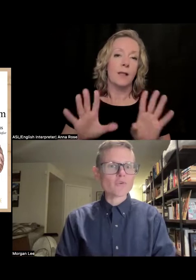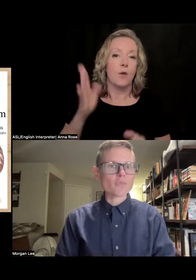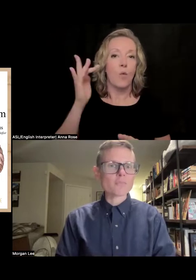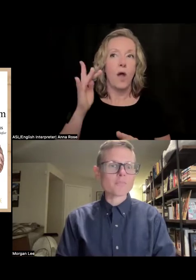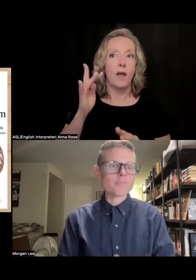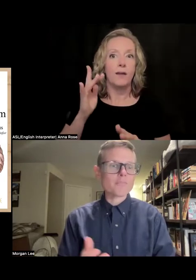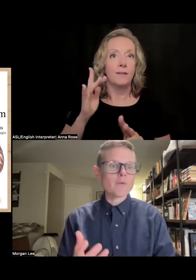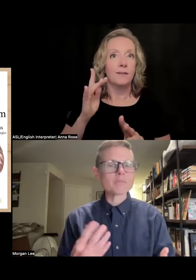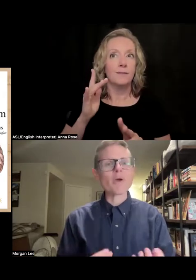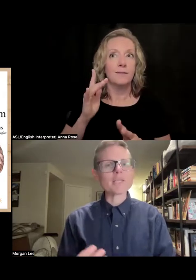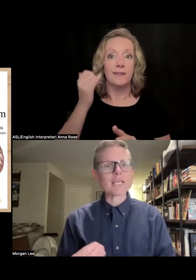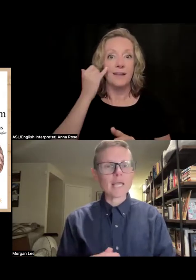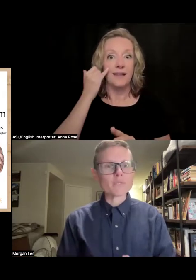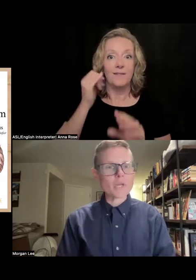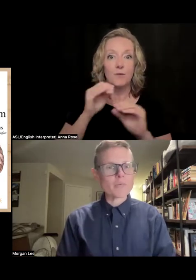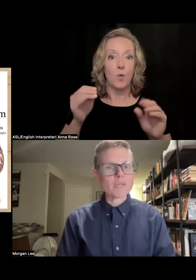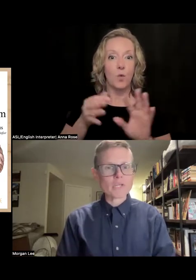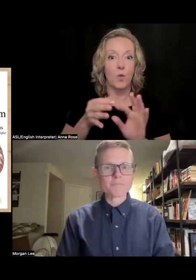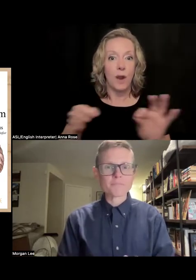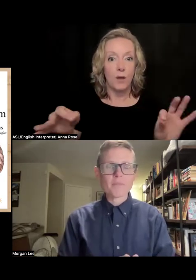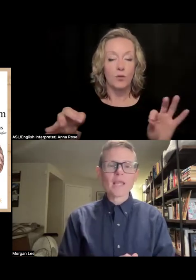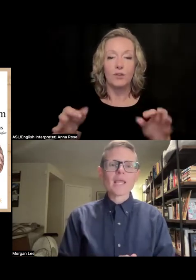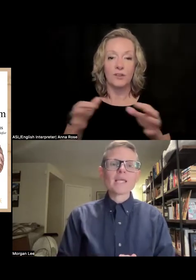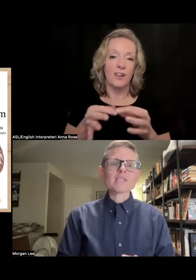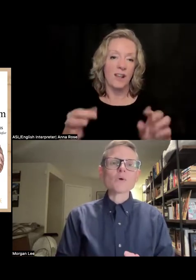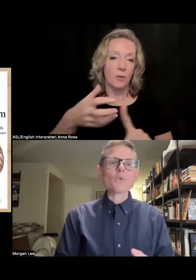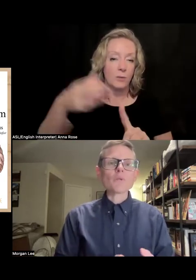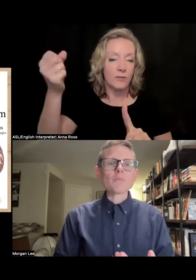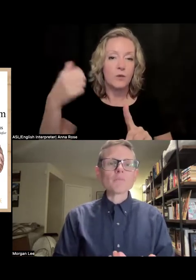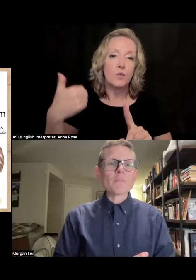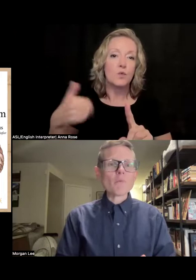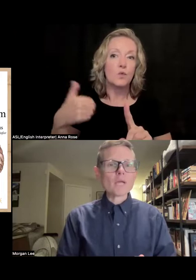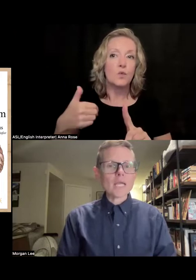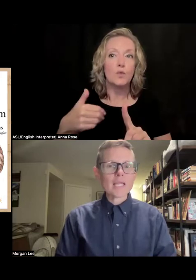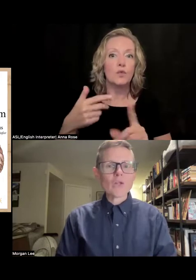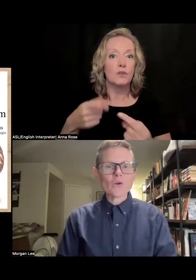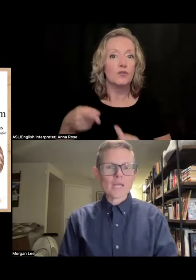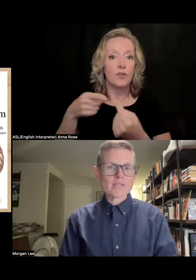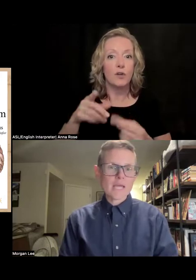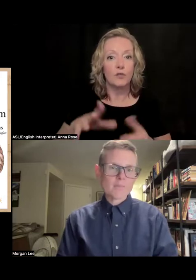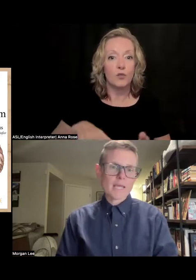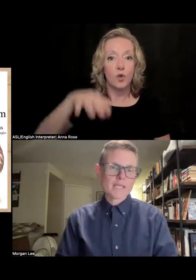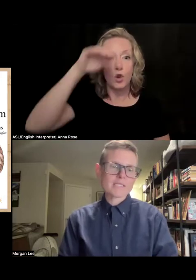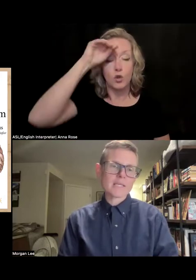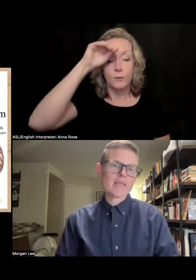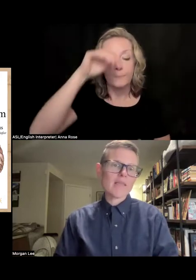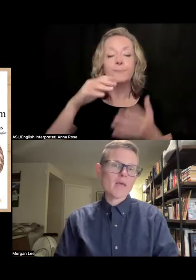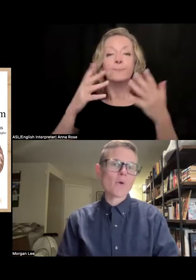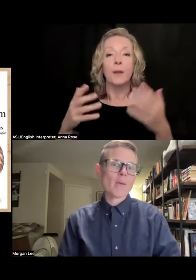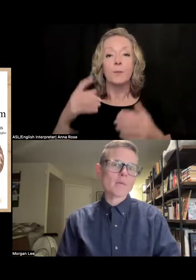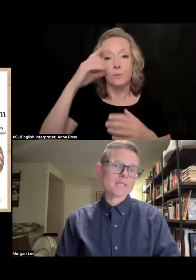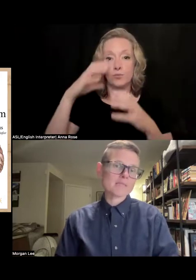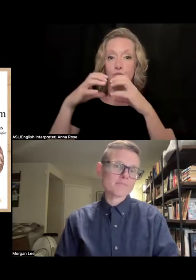learn after experiencing language deprivation. So memory and learning take place in